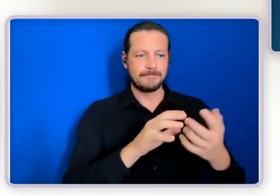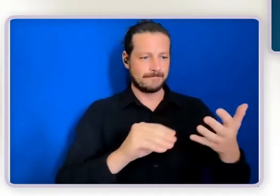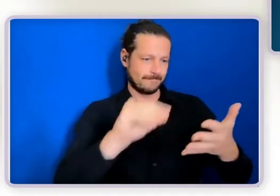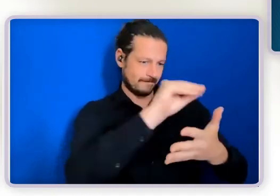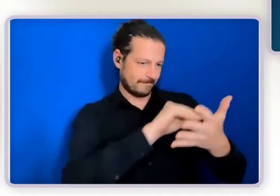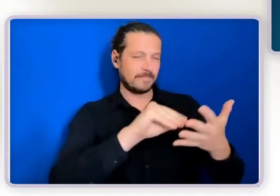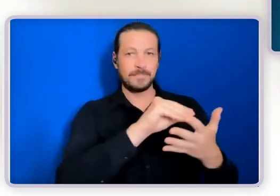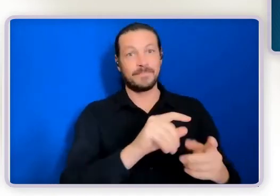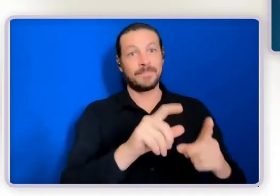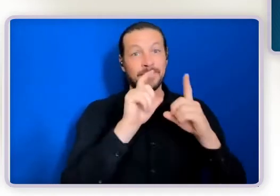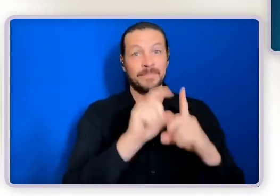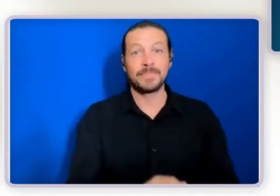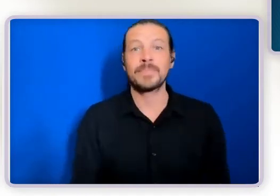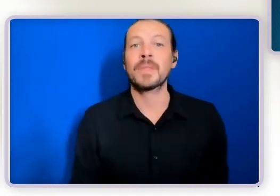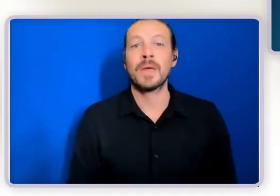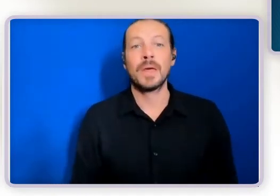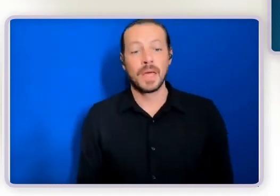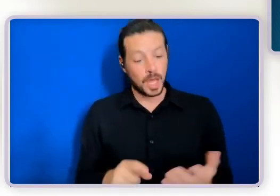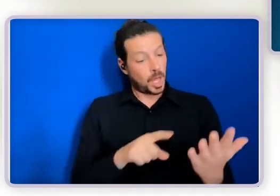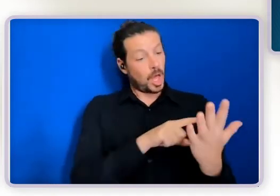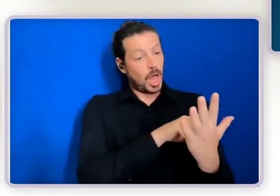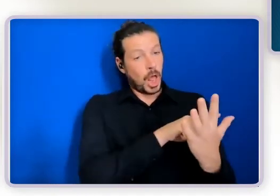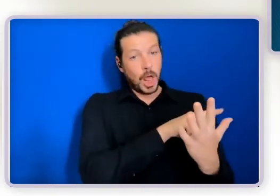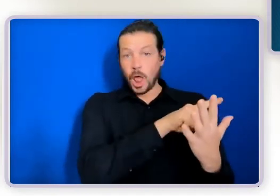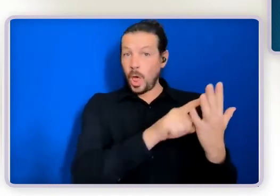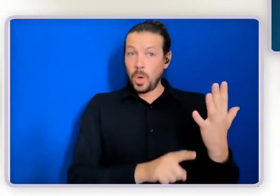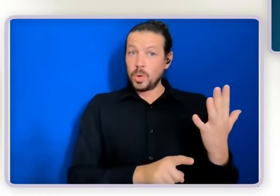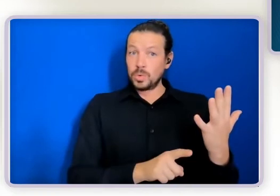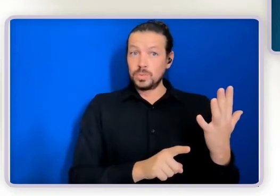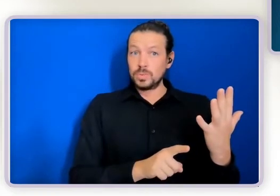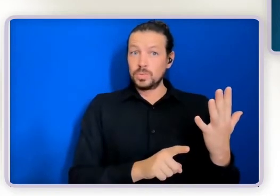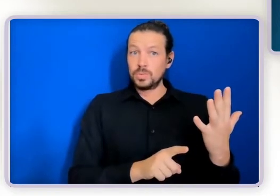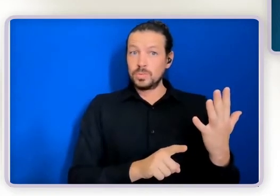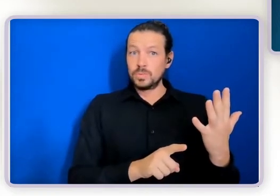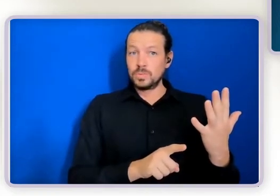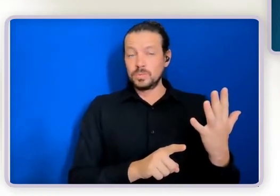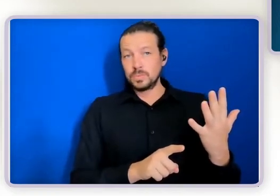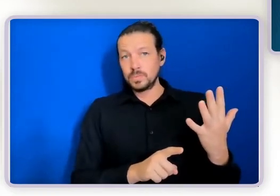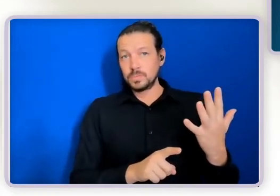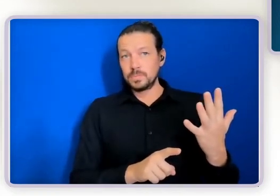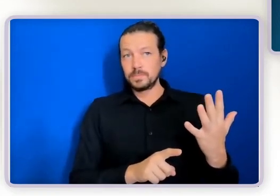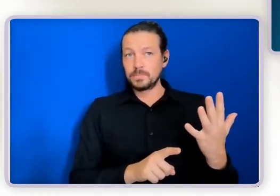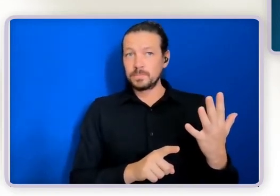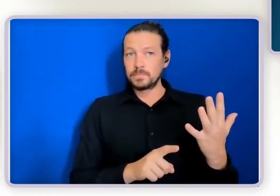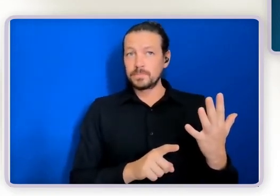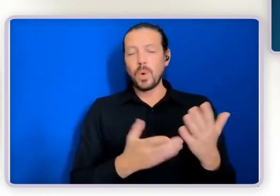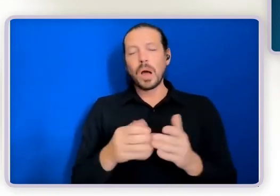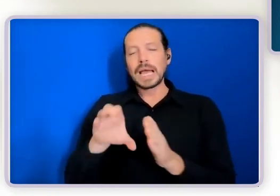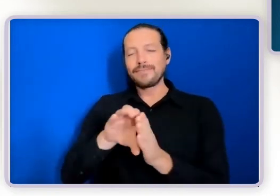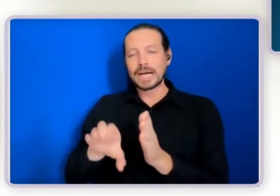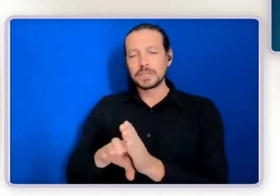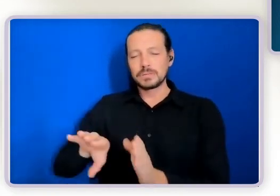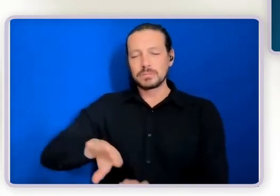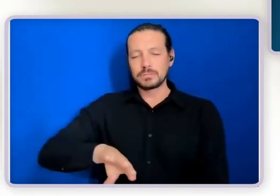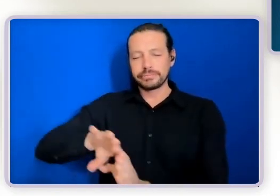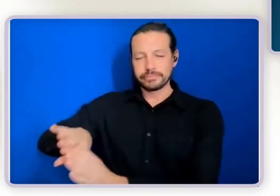them, in my view, do any of them address, putting the conventions aside, do any